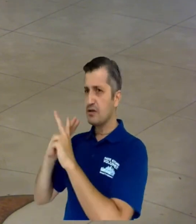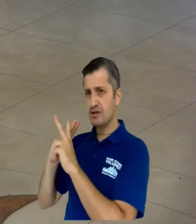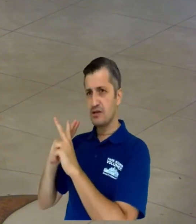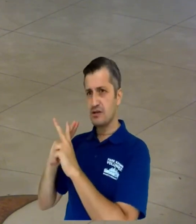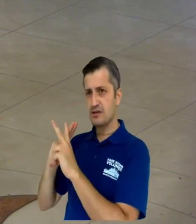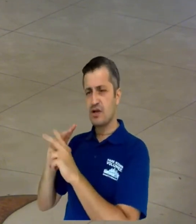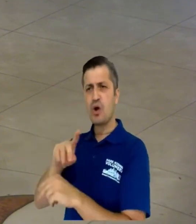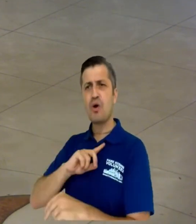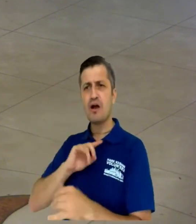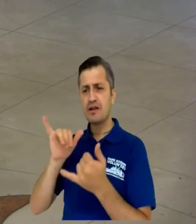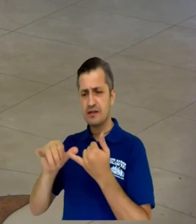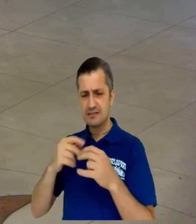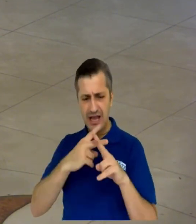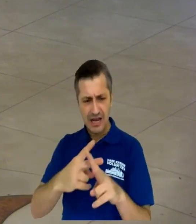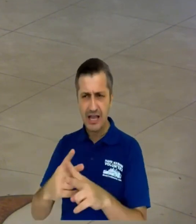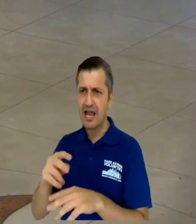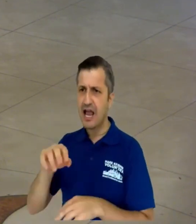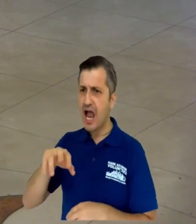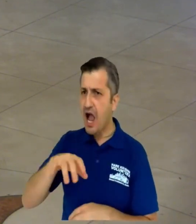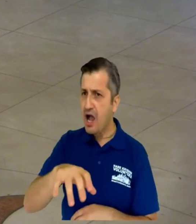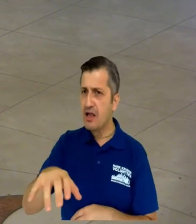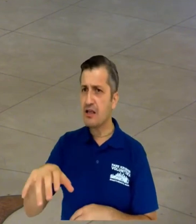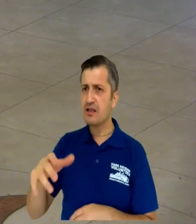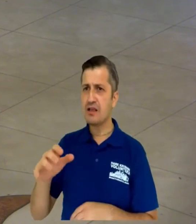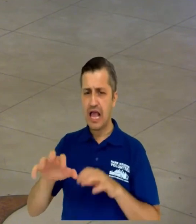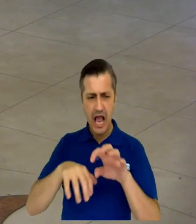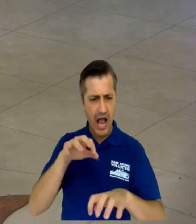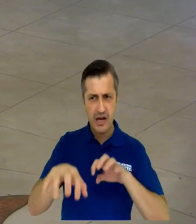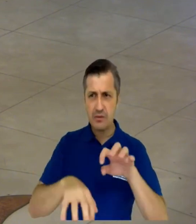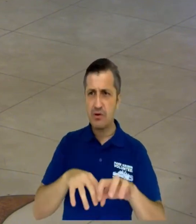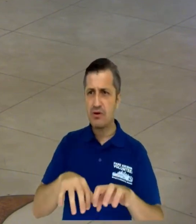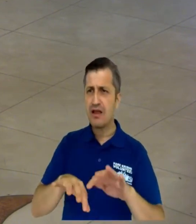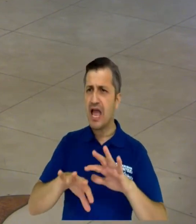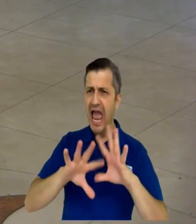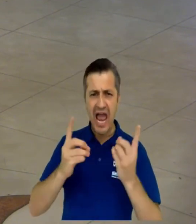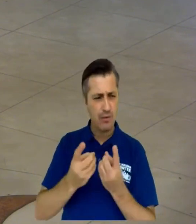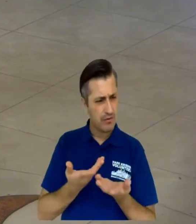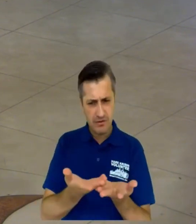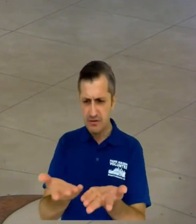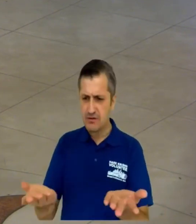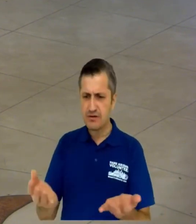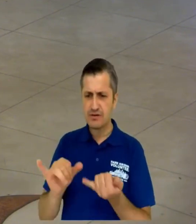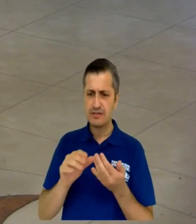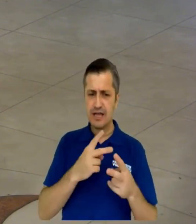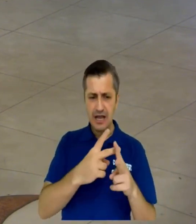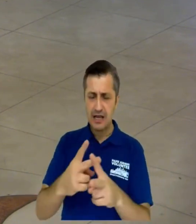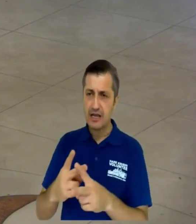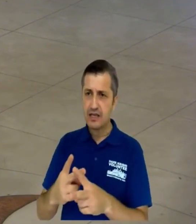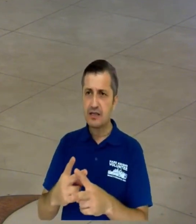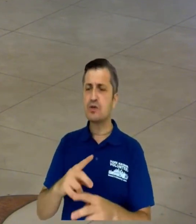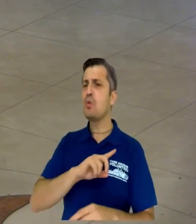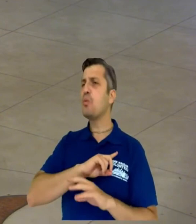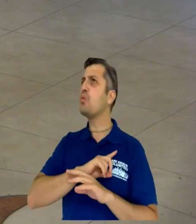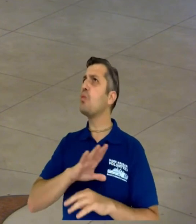the animals, So why wouldn't he look after his devotee? So we have to have some faith in him. But we